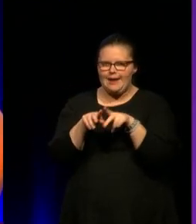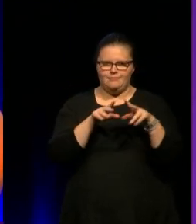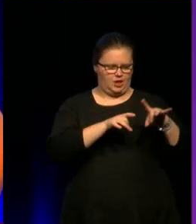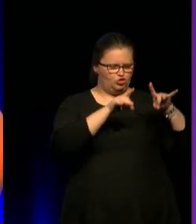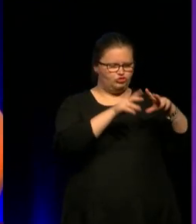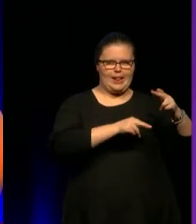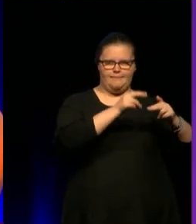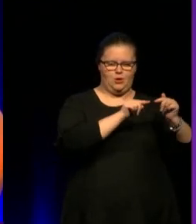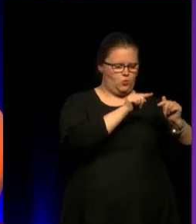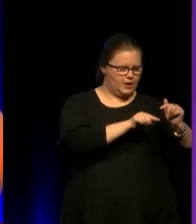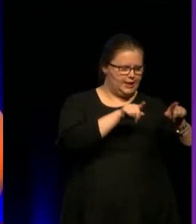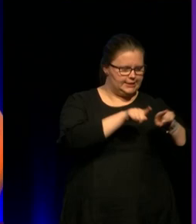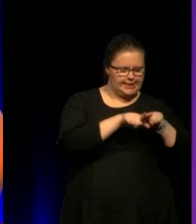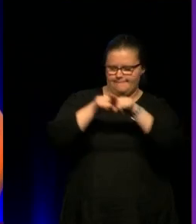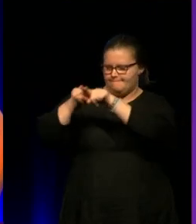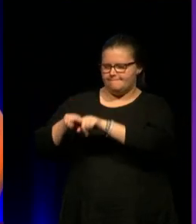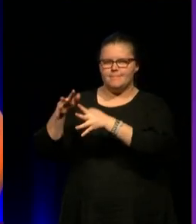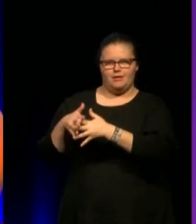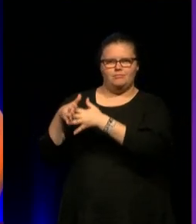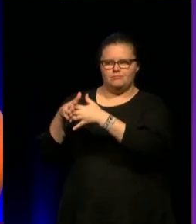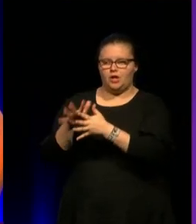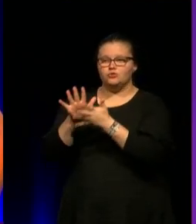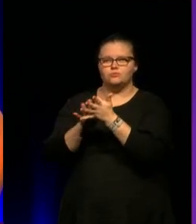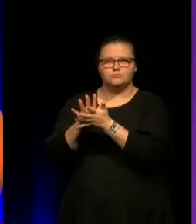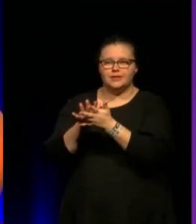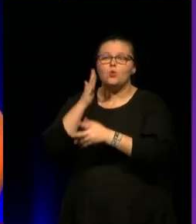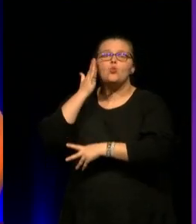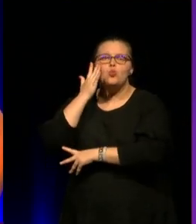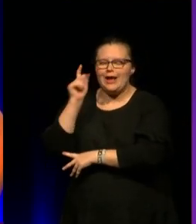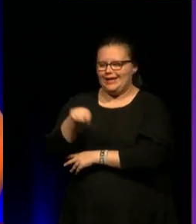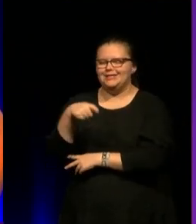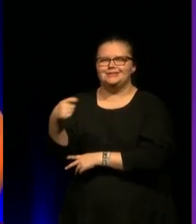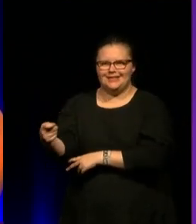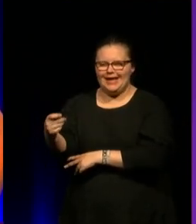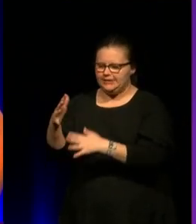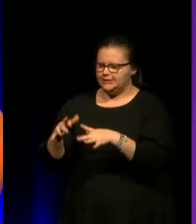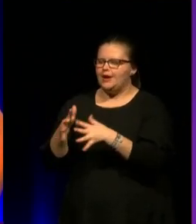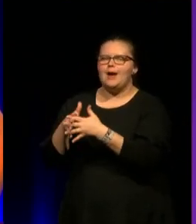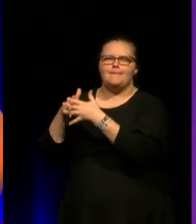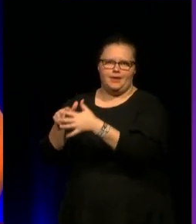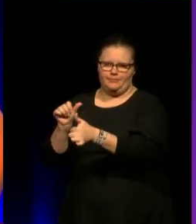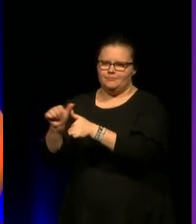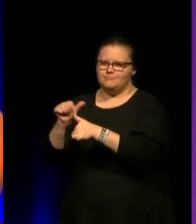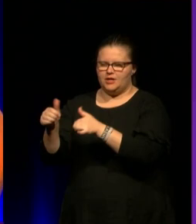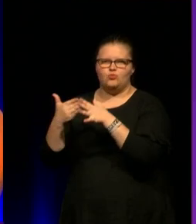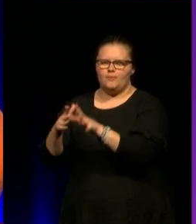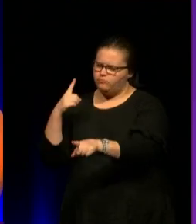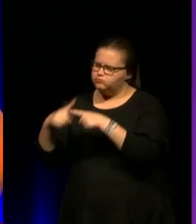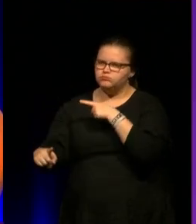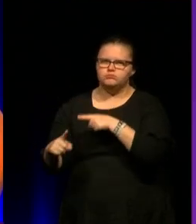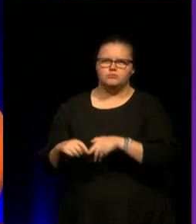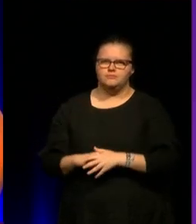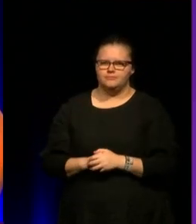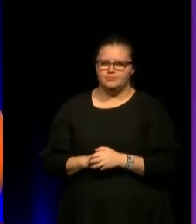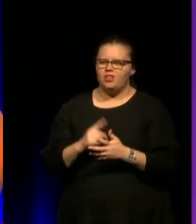in America, so that when the next pandemic comes, America will be better prepared to respond swiftly. That's